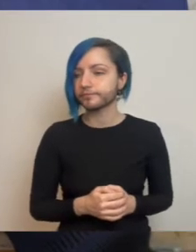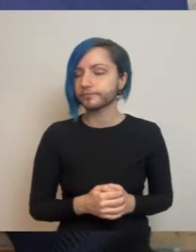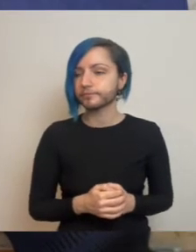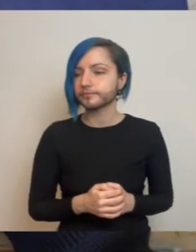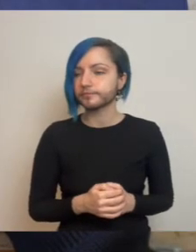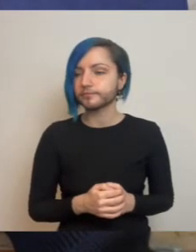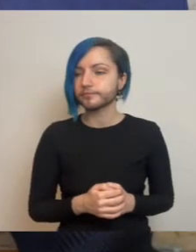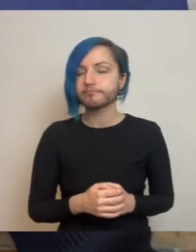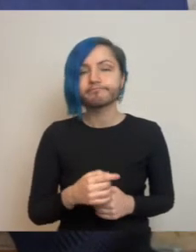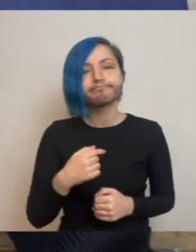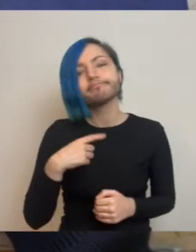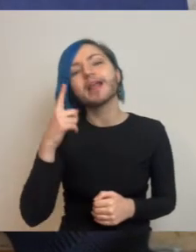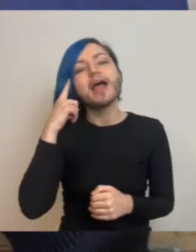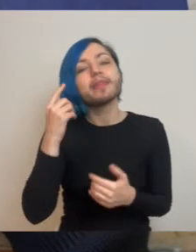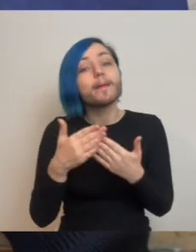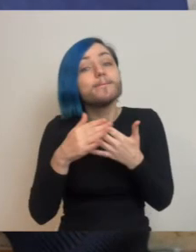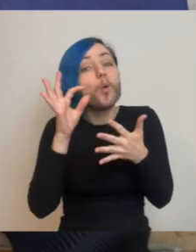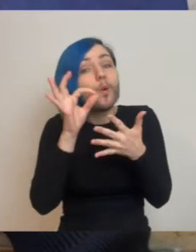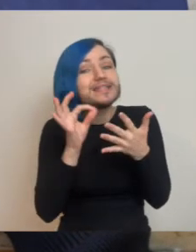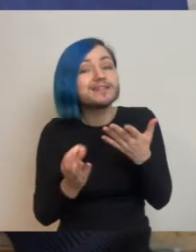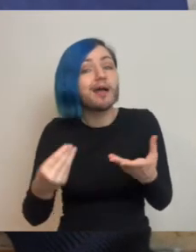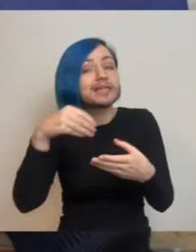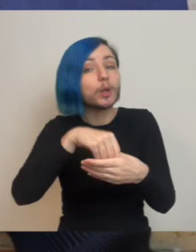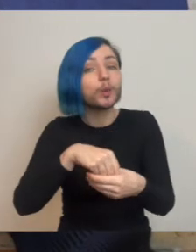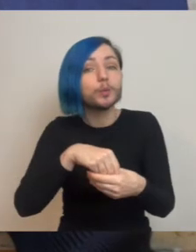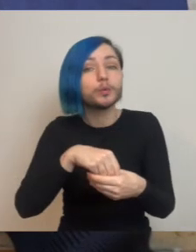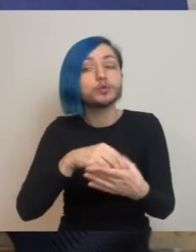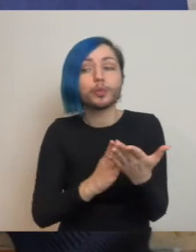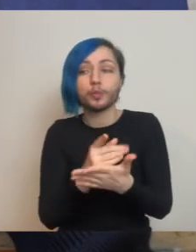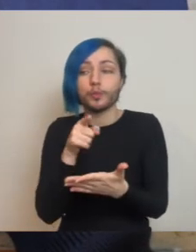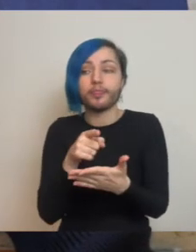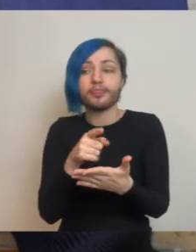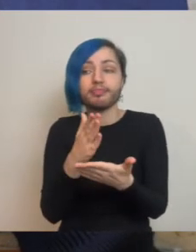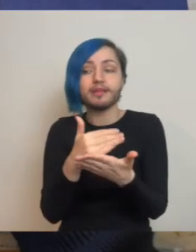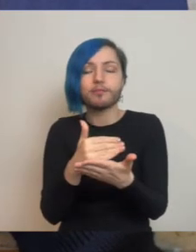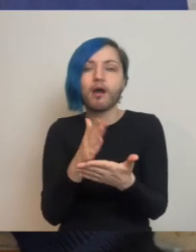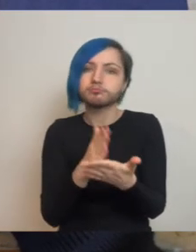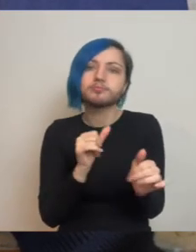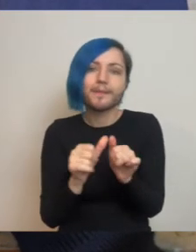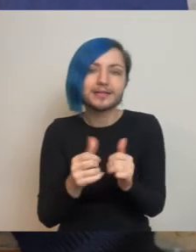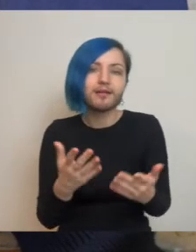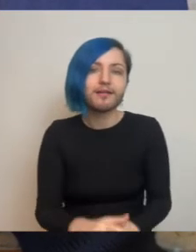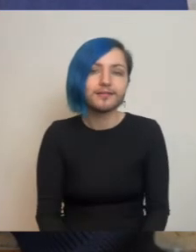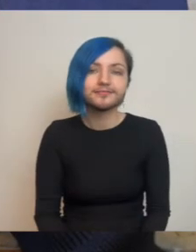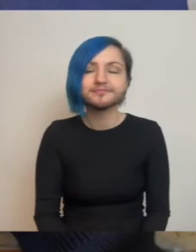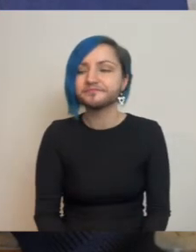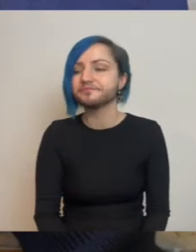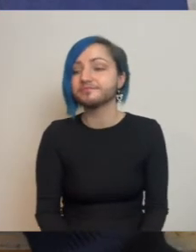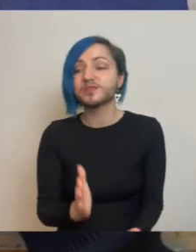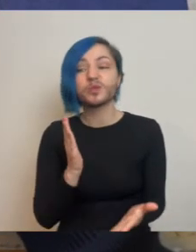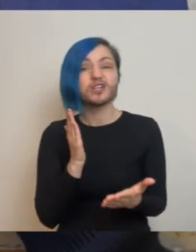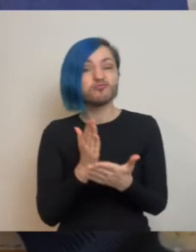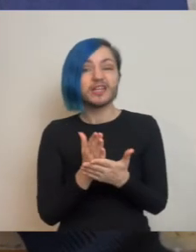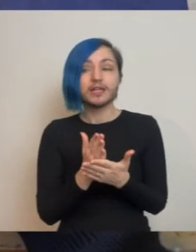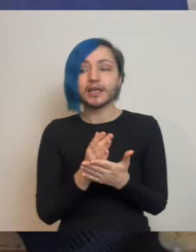I always think the more detail that you include during this part, the better. So I guess it's really about